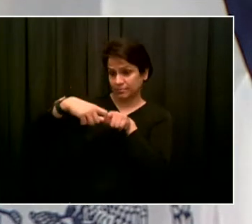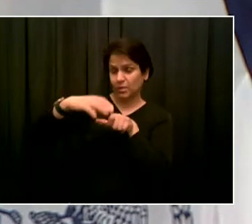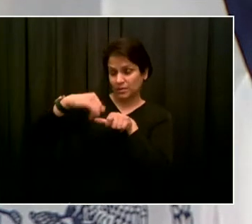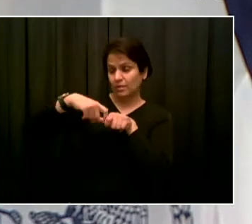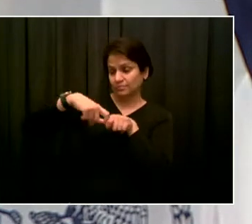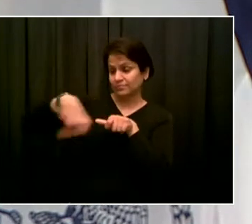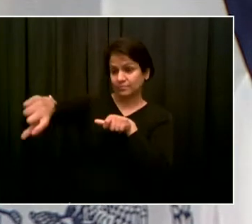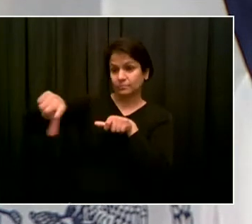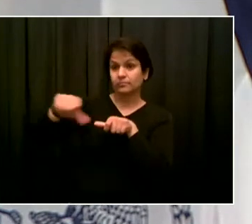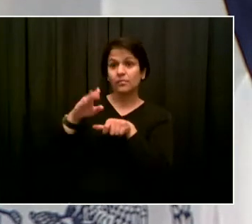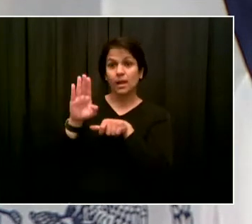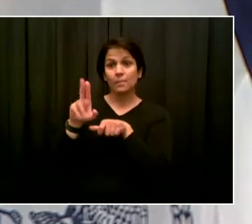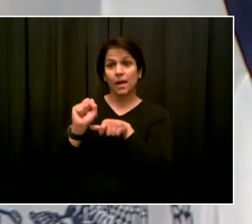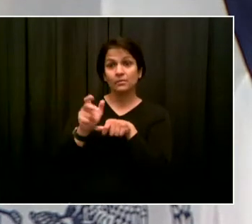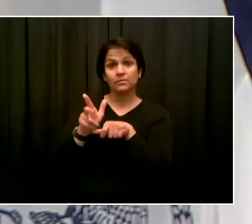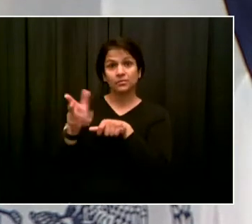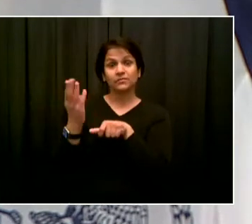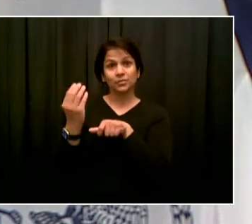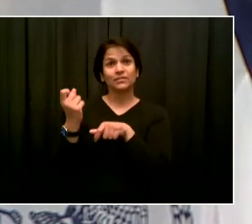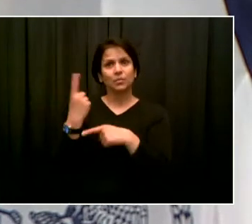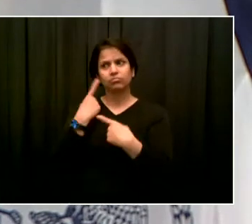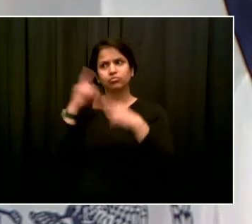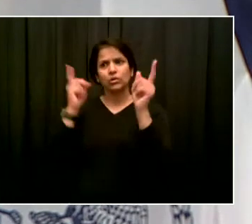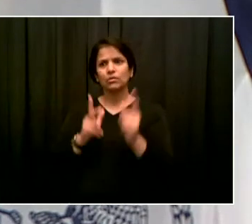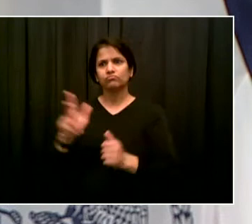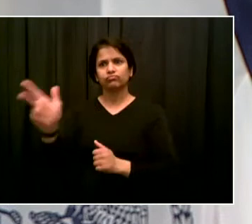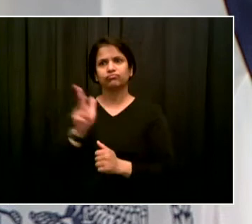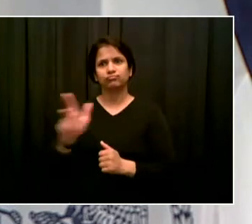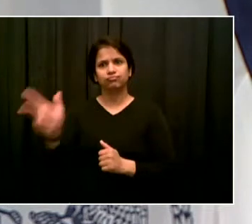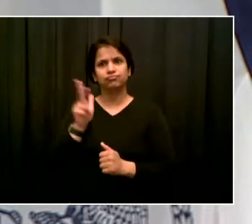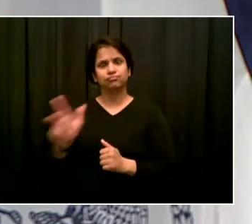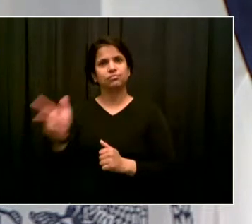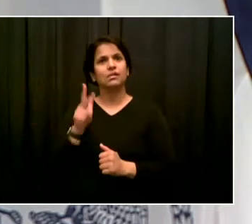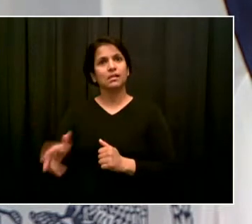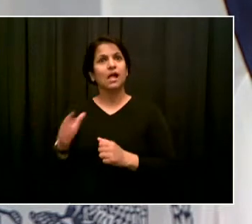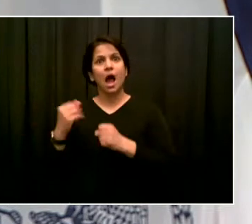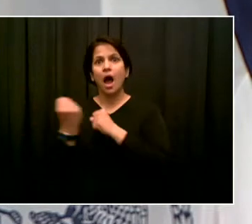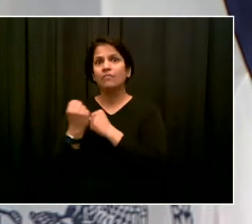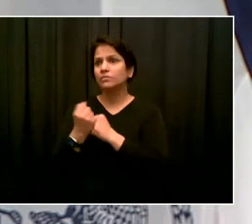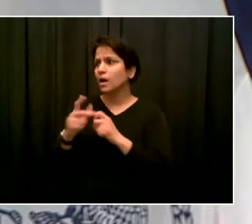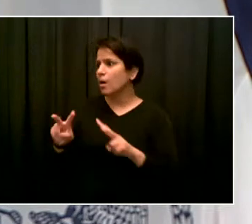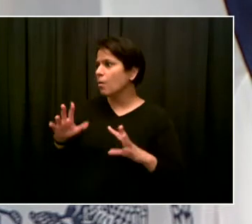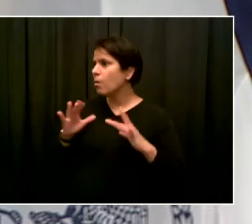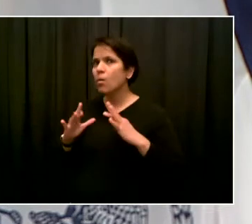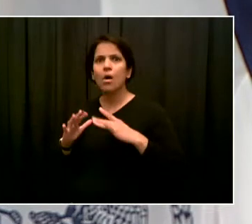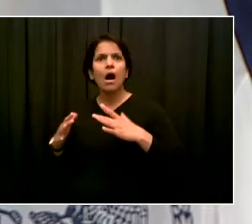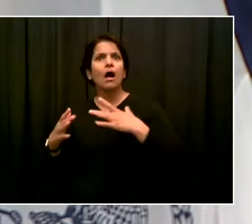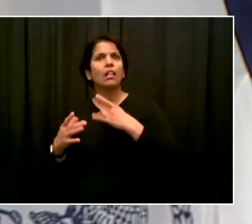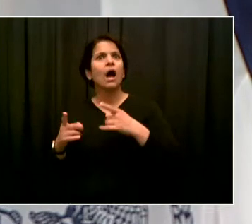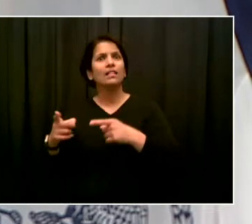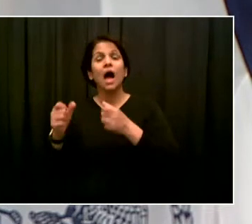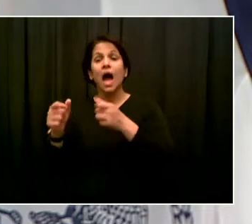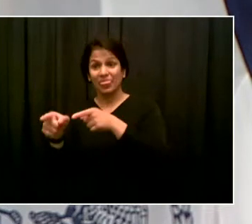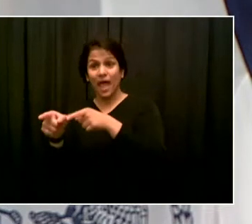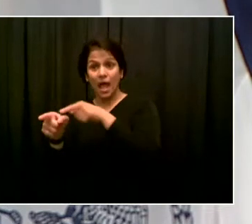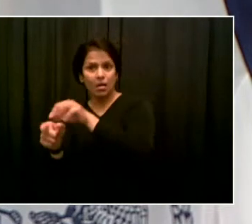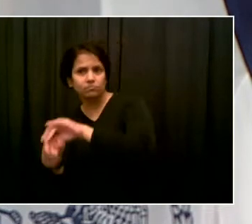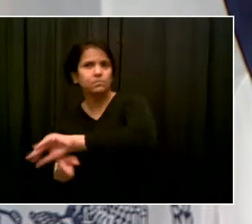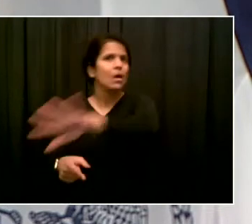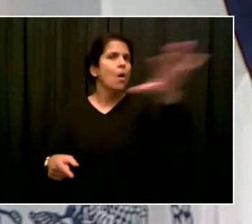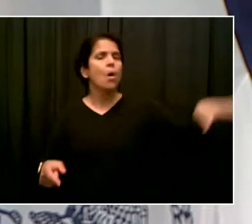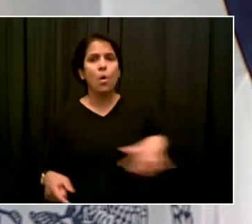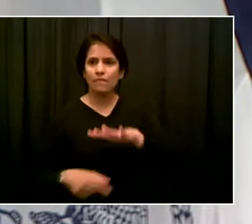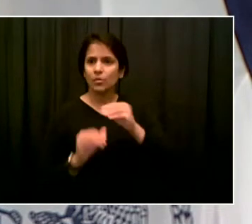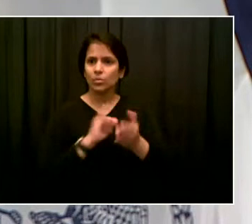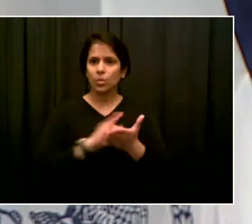city. And on that pilot, a few weeks in, you said we owe it to the whole city and to the community to